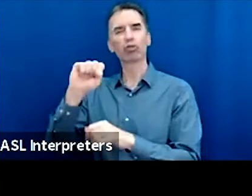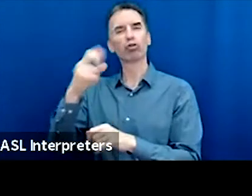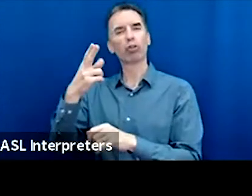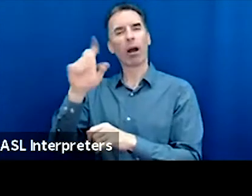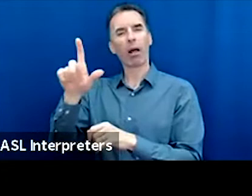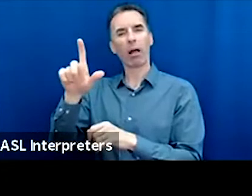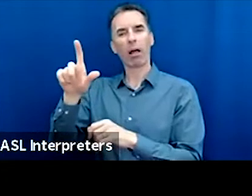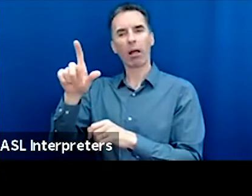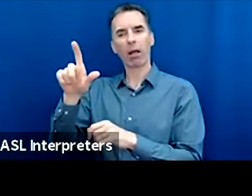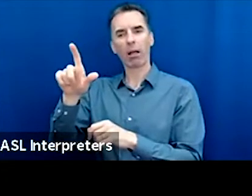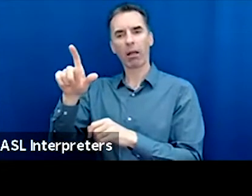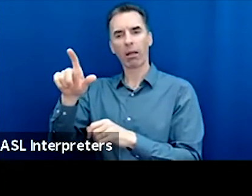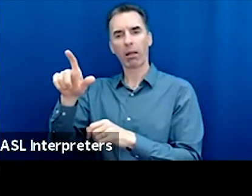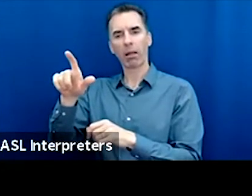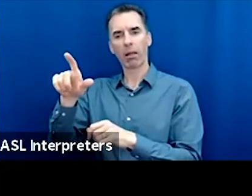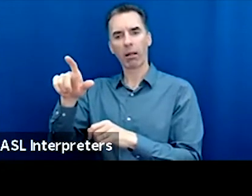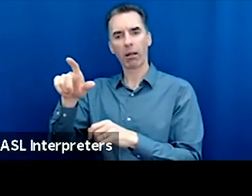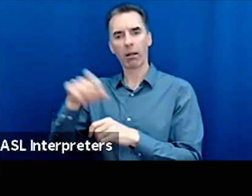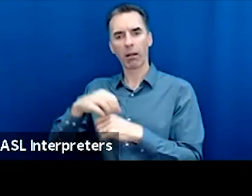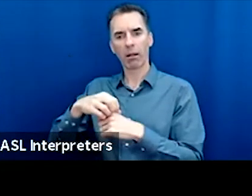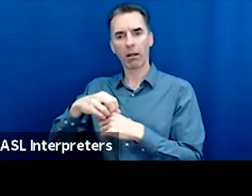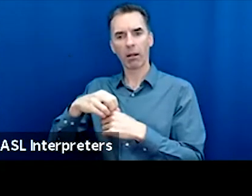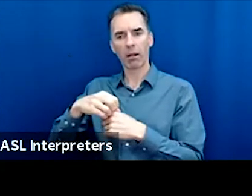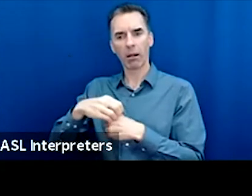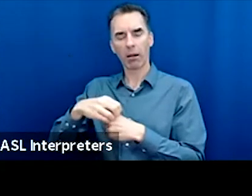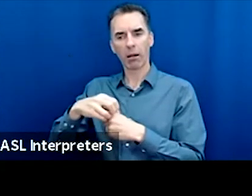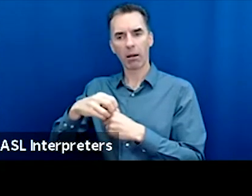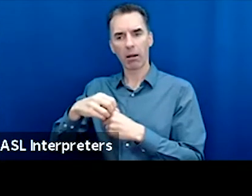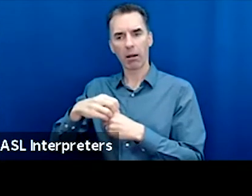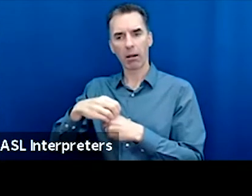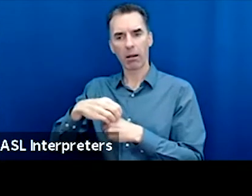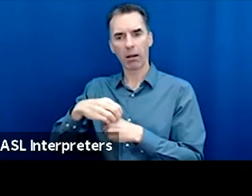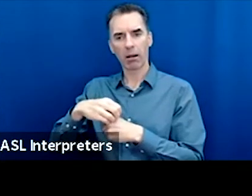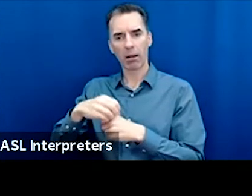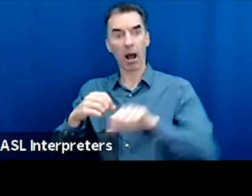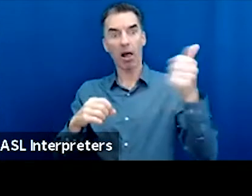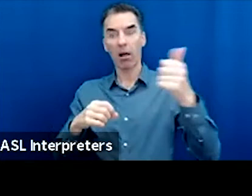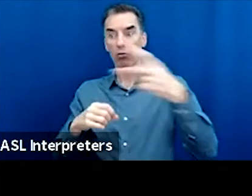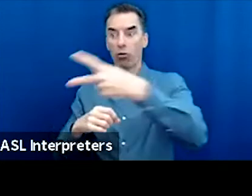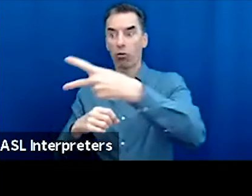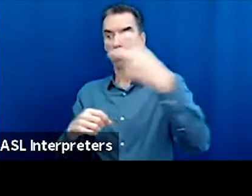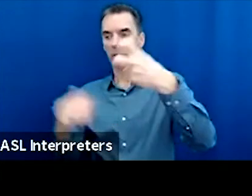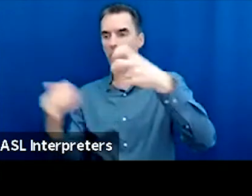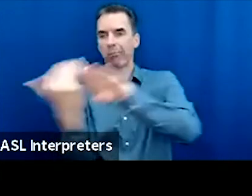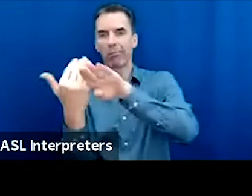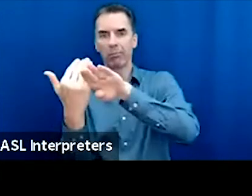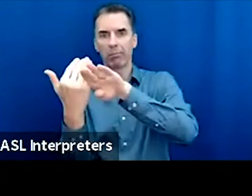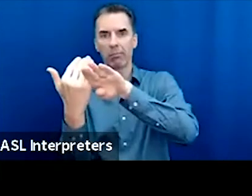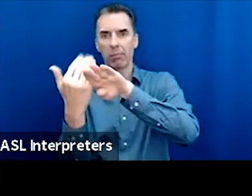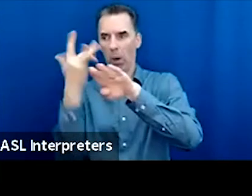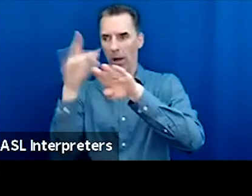was calling out to my system and it was being called by me, it wouldn't be accessible to anyone else.